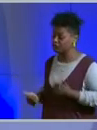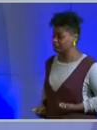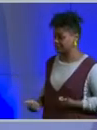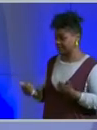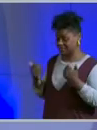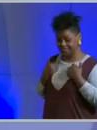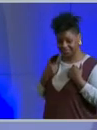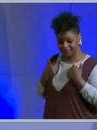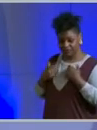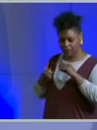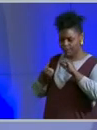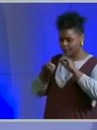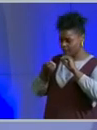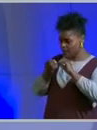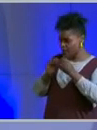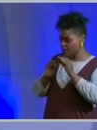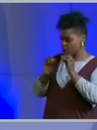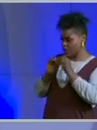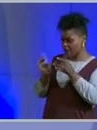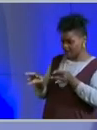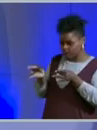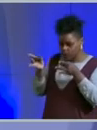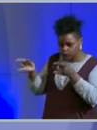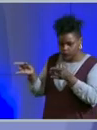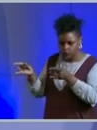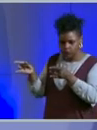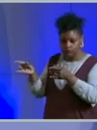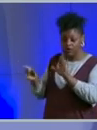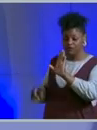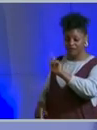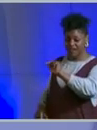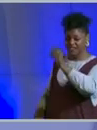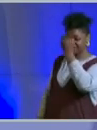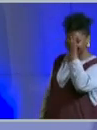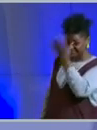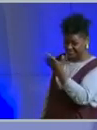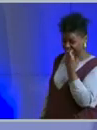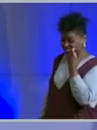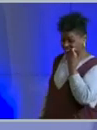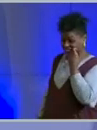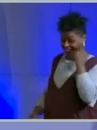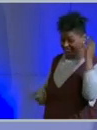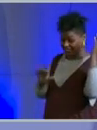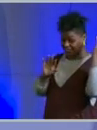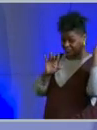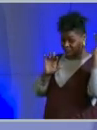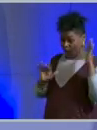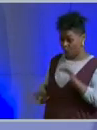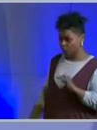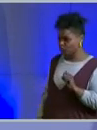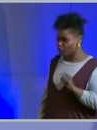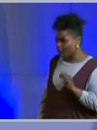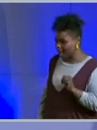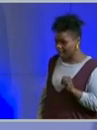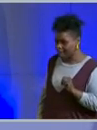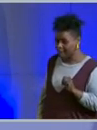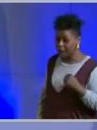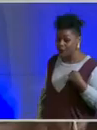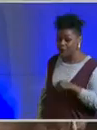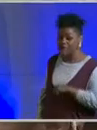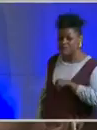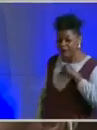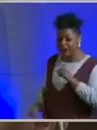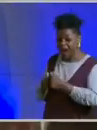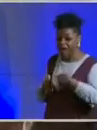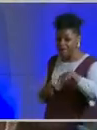efficient ways. But I gotta tell you, on the heels of a 10-inch snowstorm, I'm pretty proud of how DC government is operating. Let's